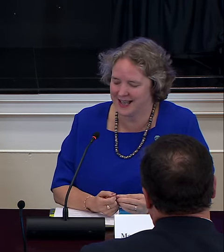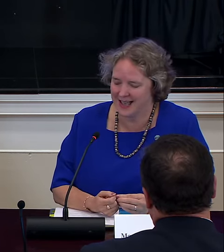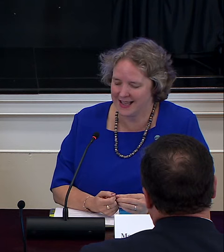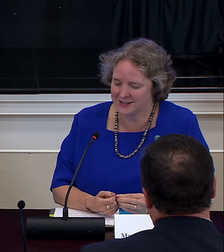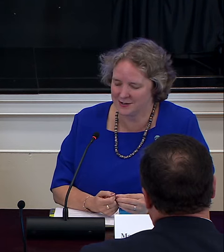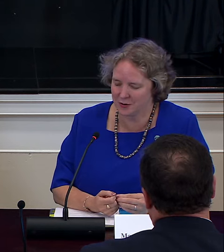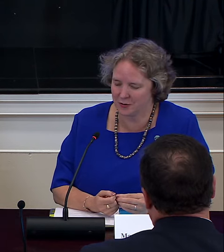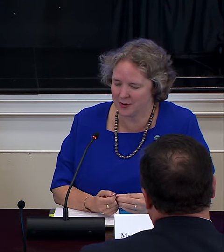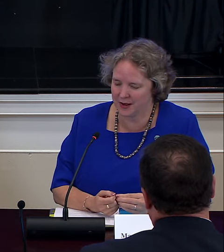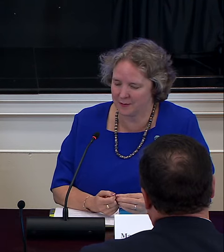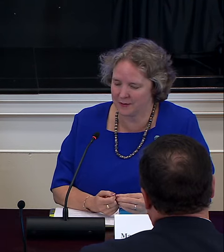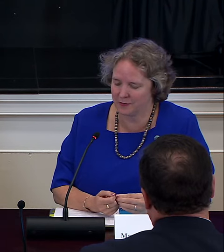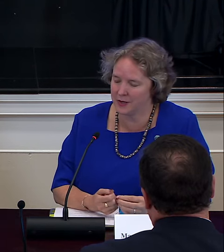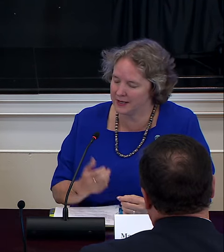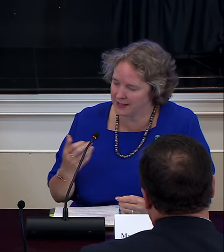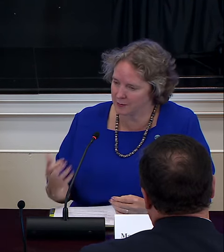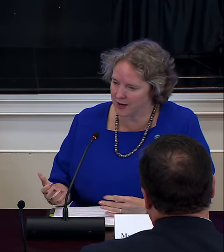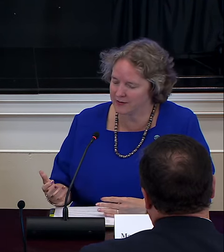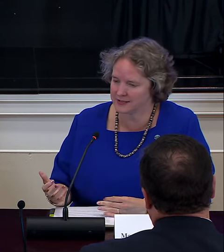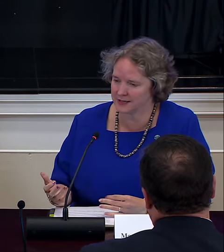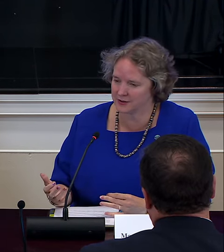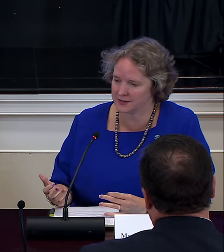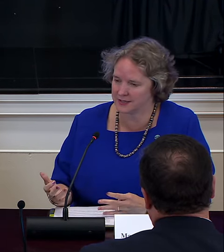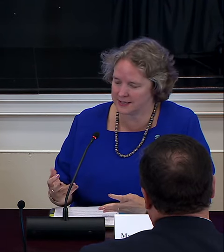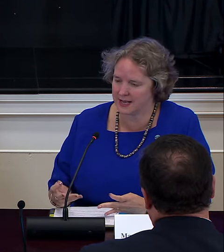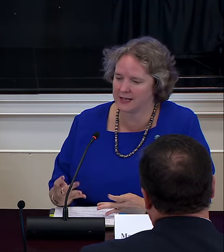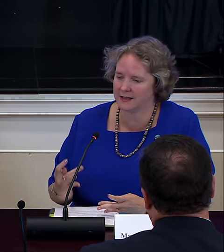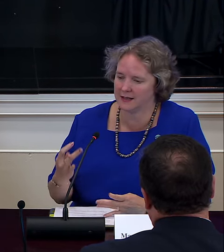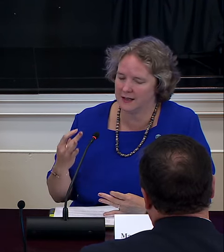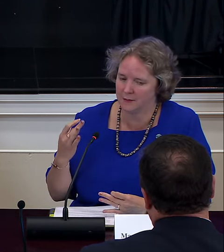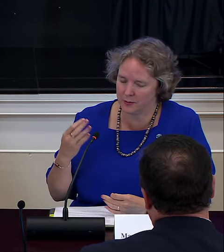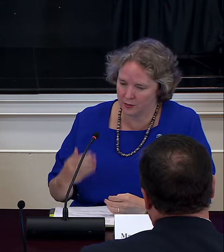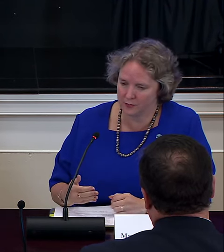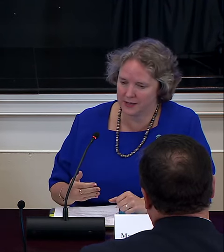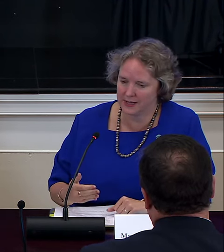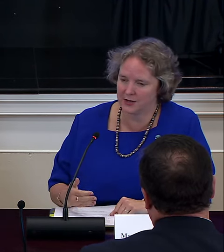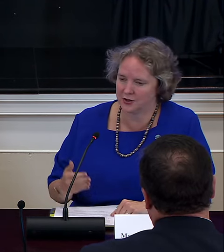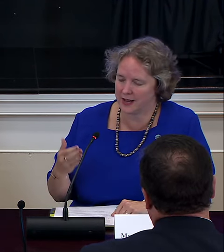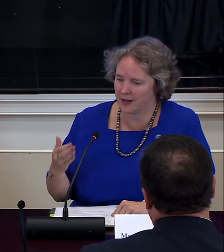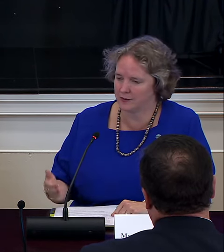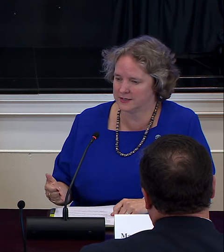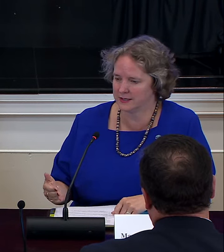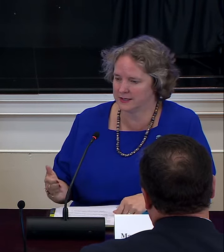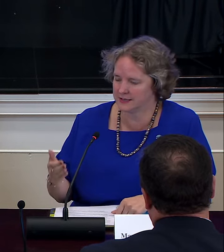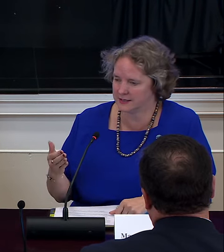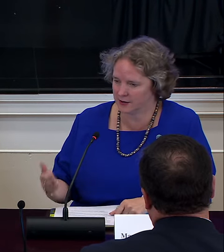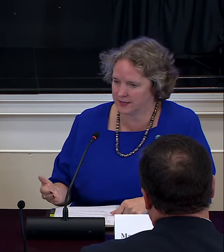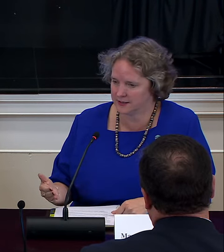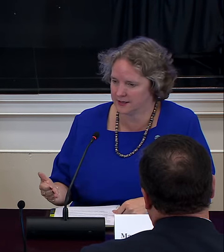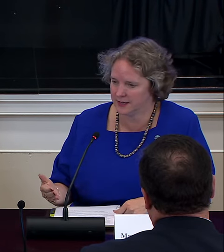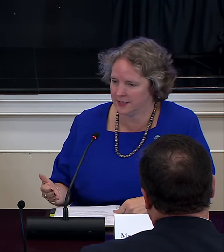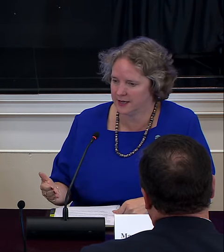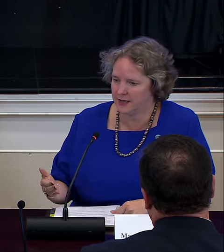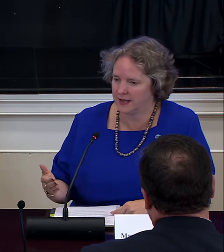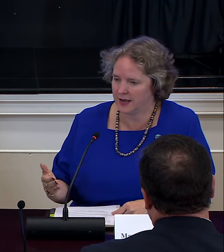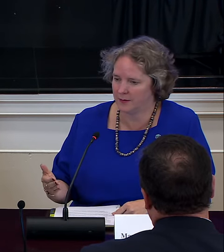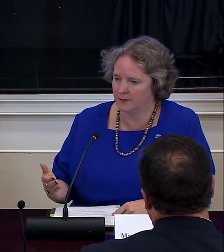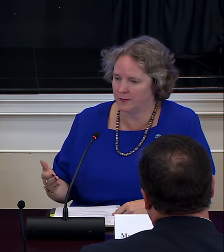Madison. And so if we can get the private sector to take both mitigation and resilience